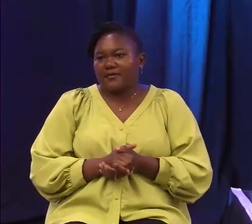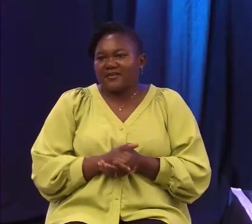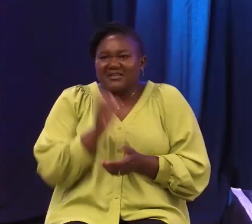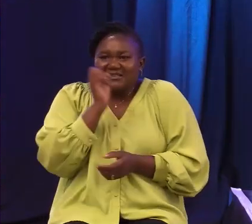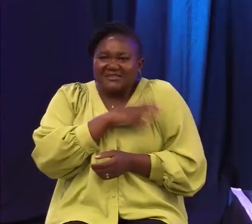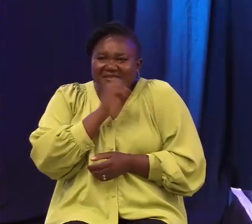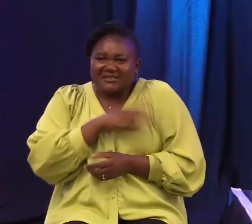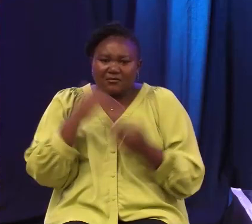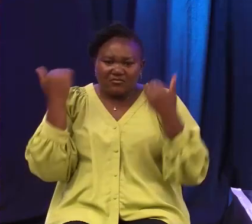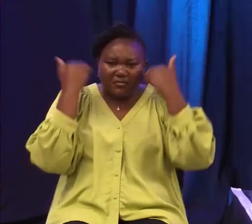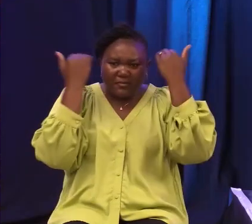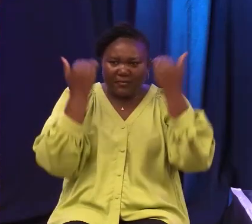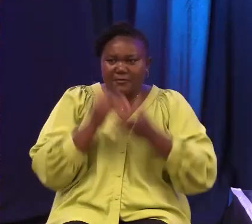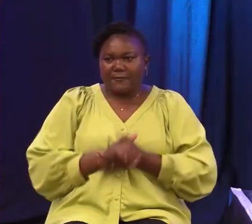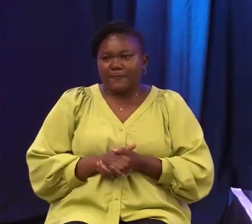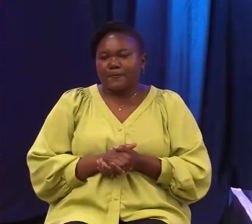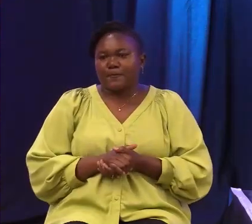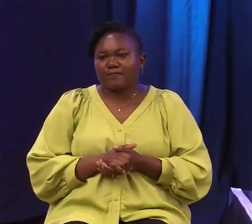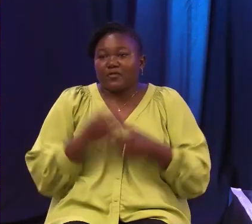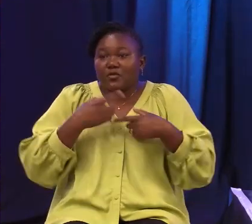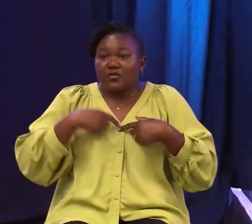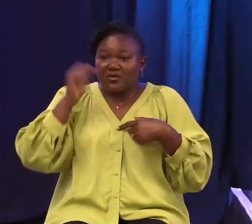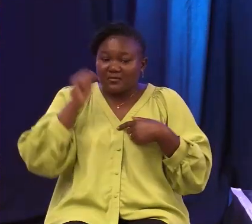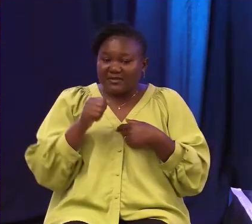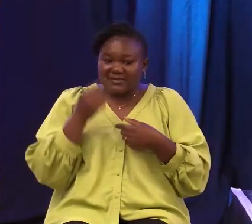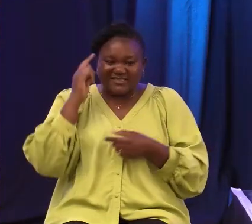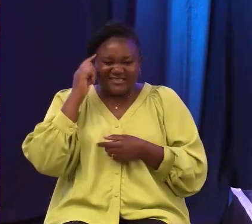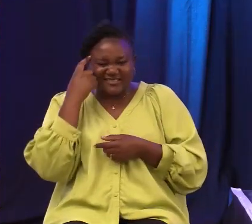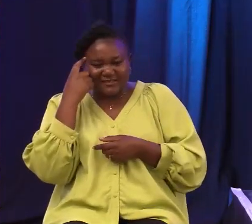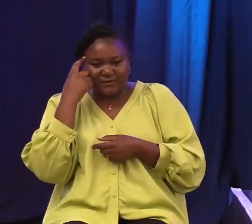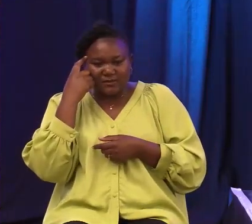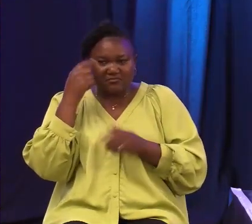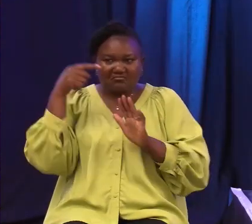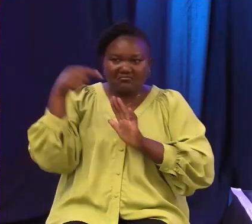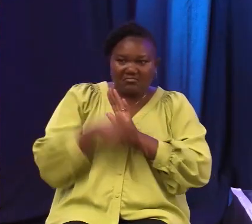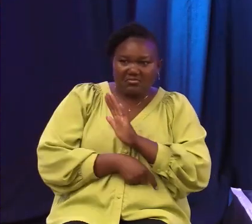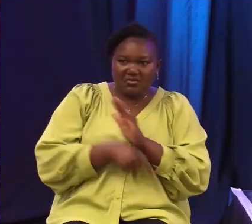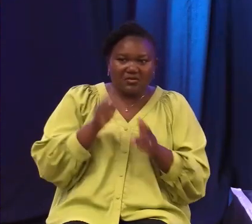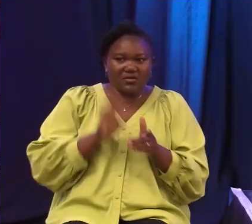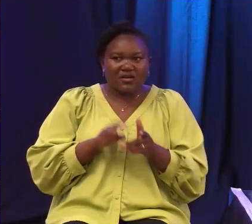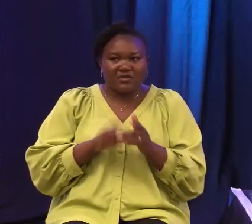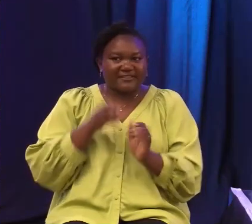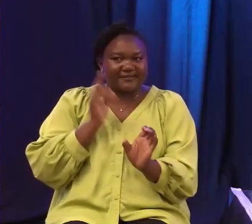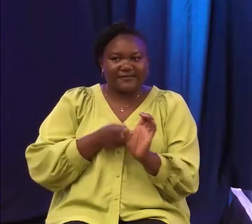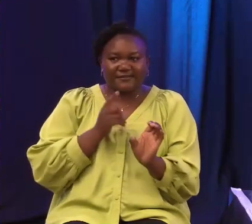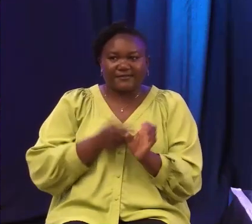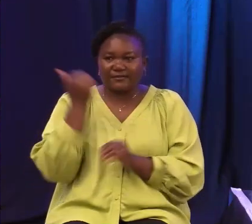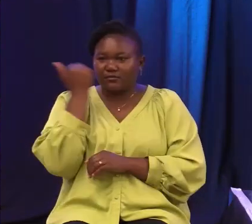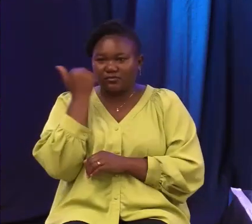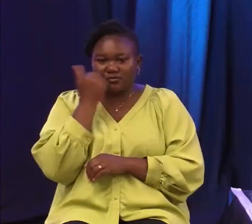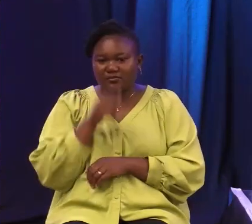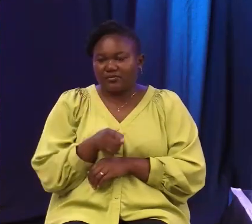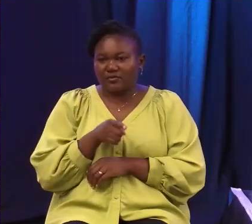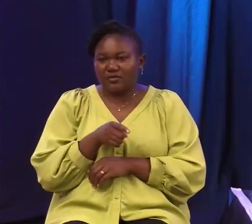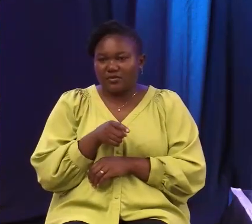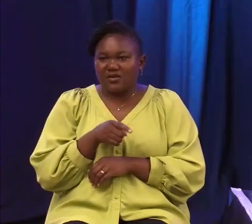stress. We just have to look about the problems of alcohol and drug abuse, social